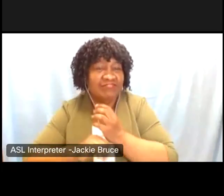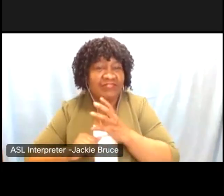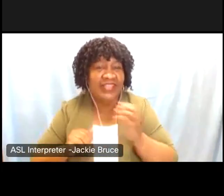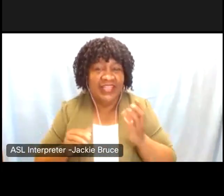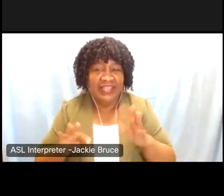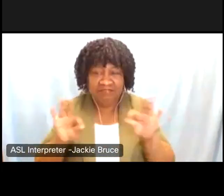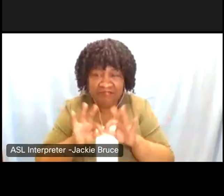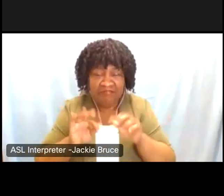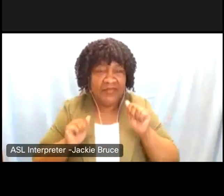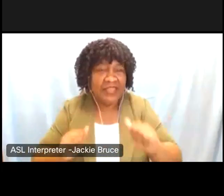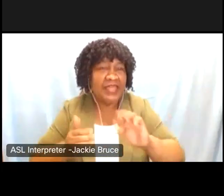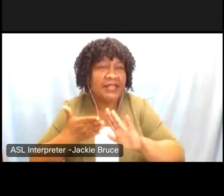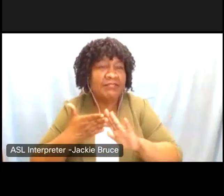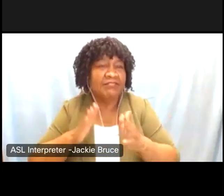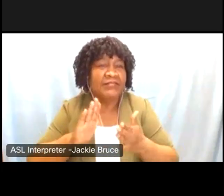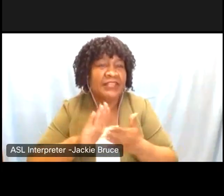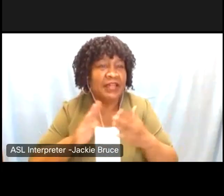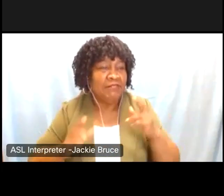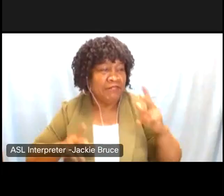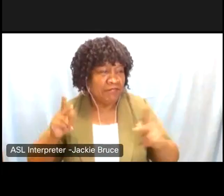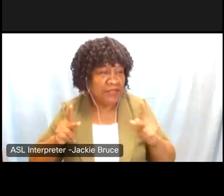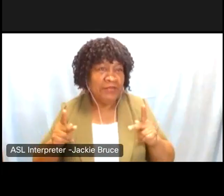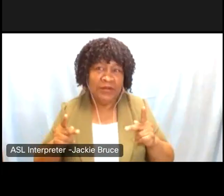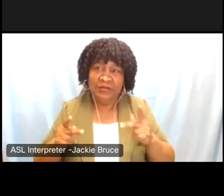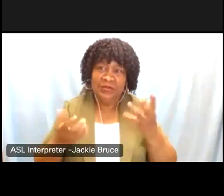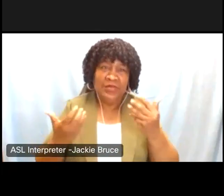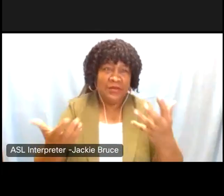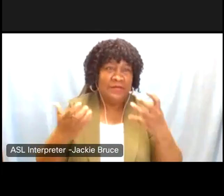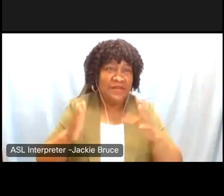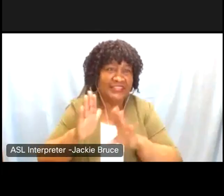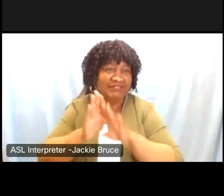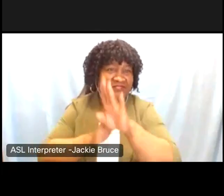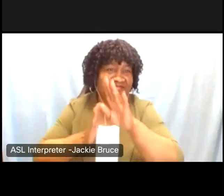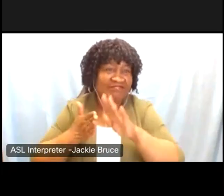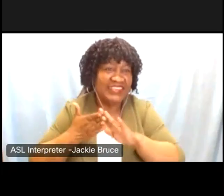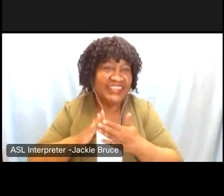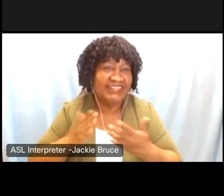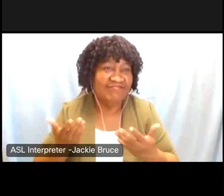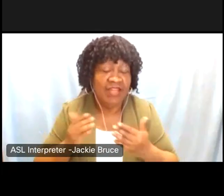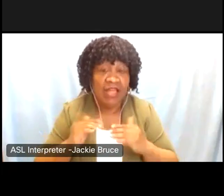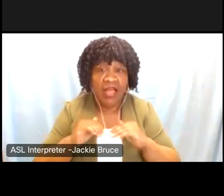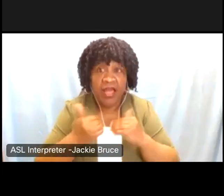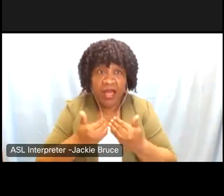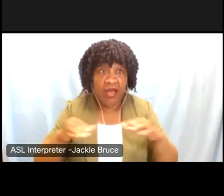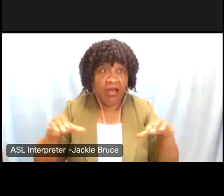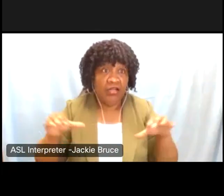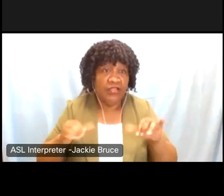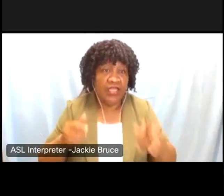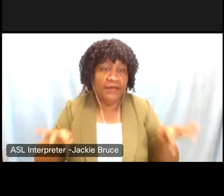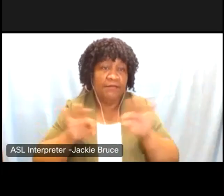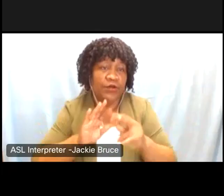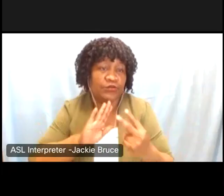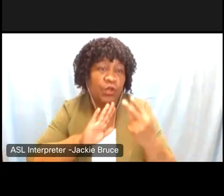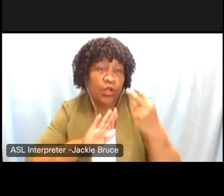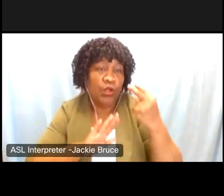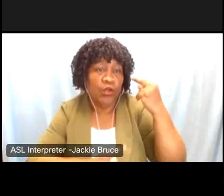grow into the people they are meant to grow. And to do that, we have to look back.